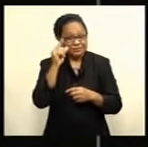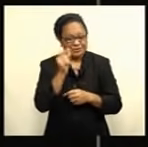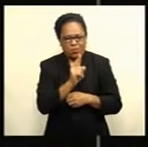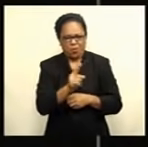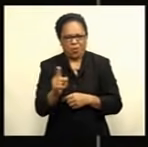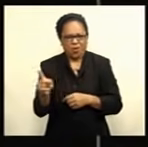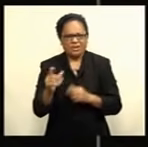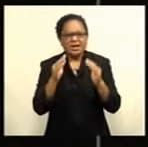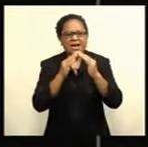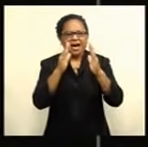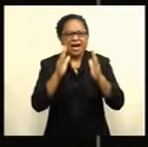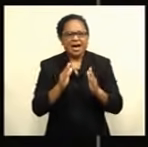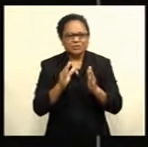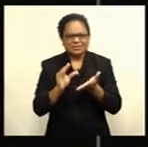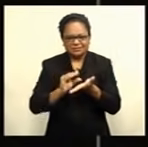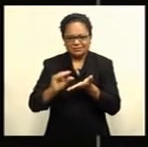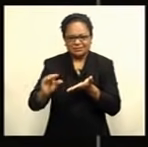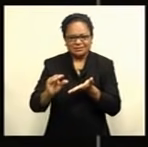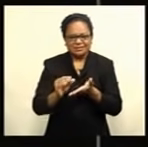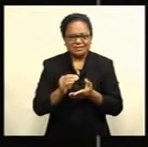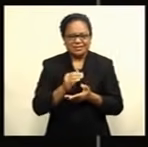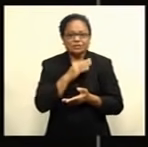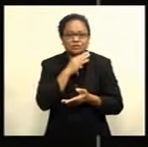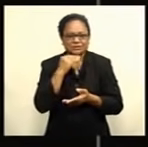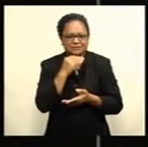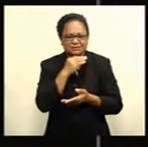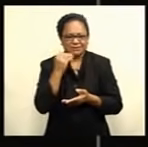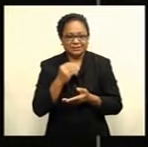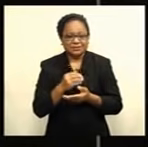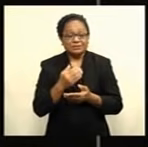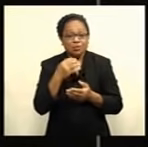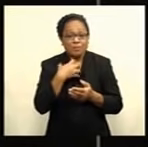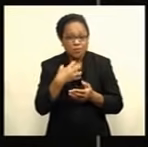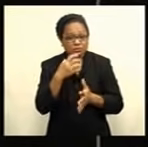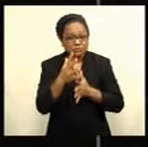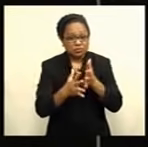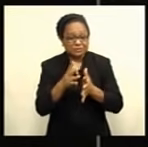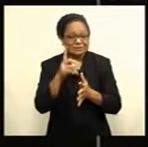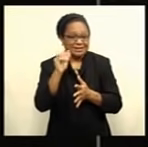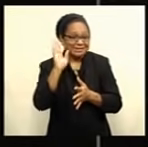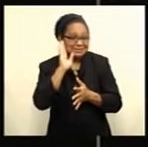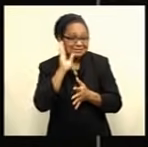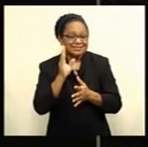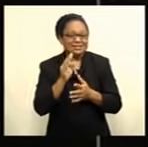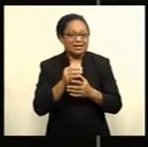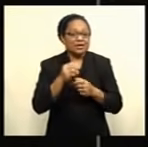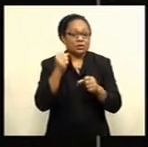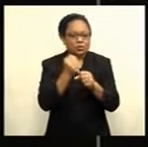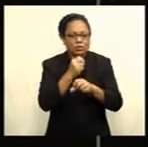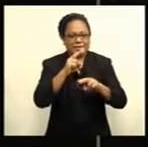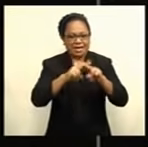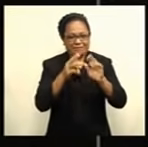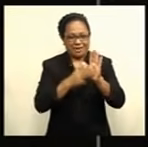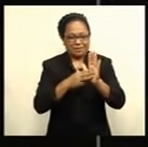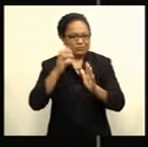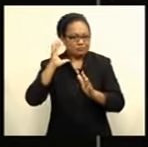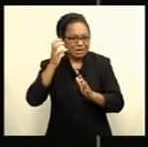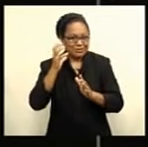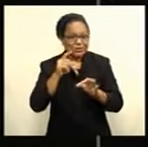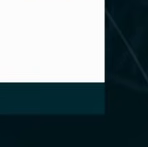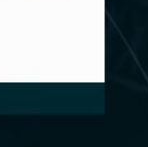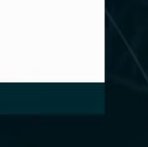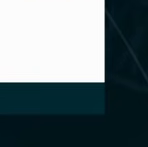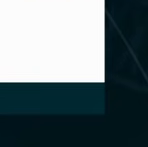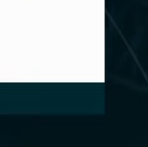against housing grant scam. For these stories and others, you can tune in daily to our sister radio station, Gold FM. To our poll question, this